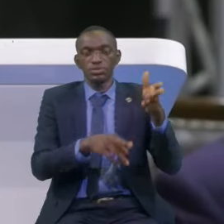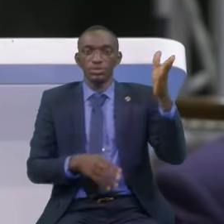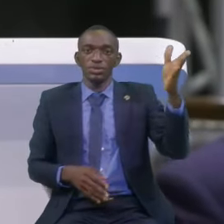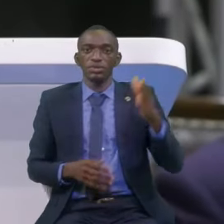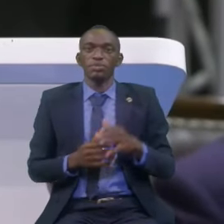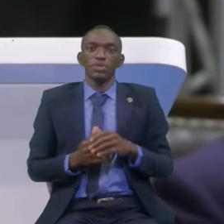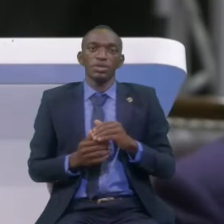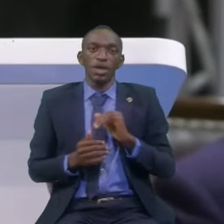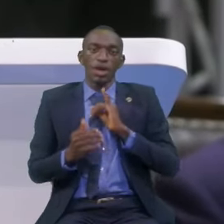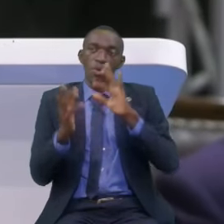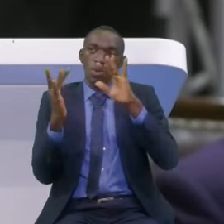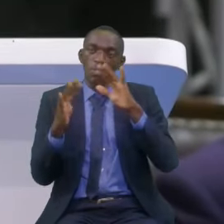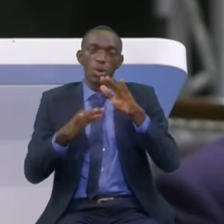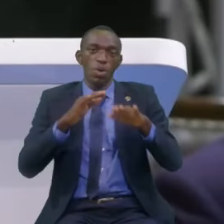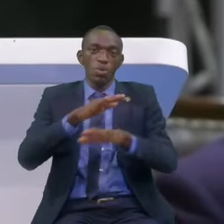there.